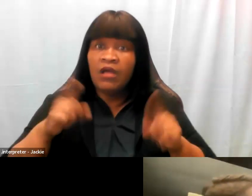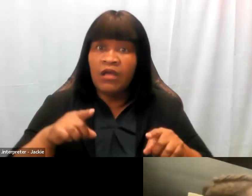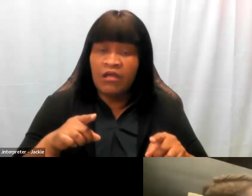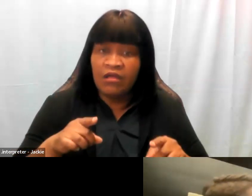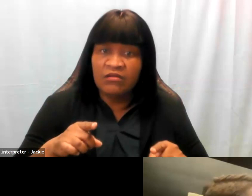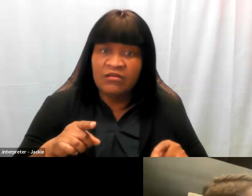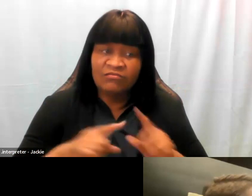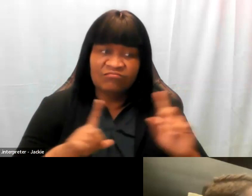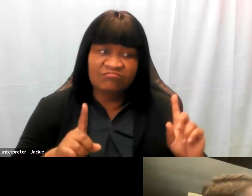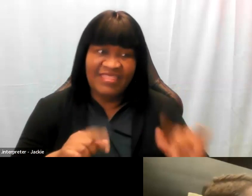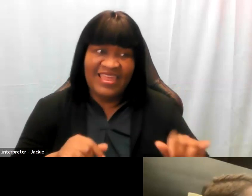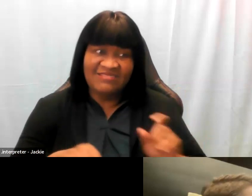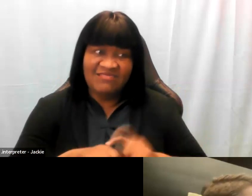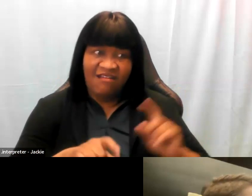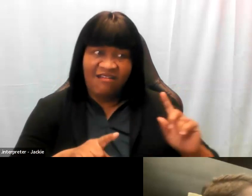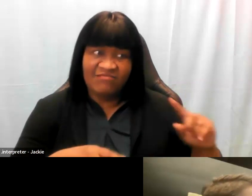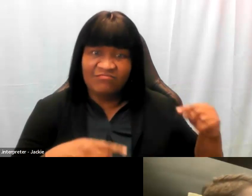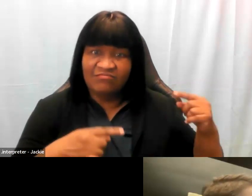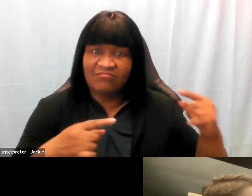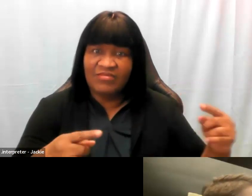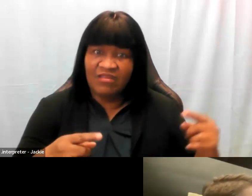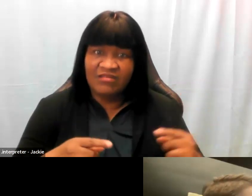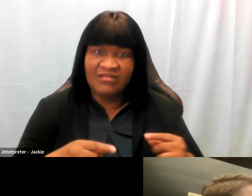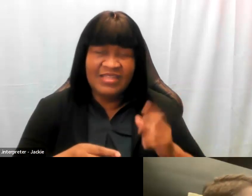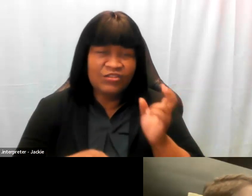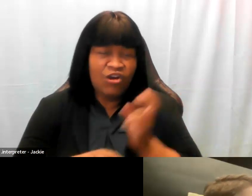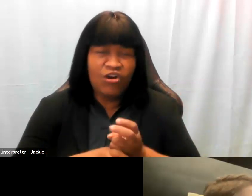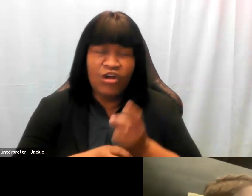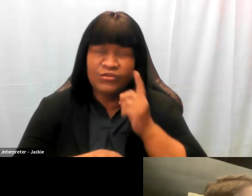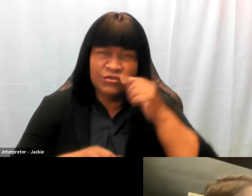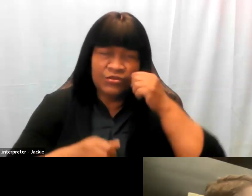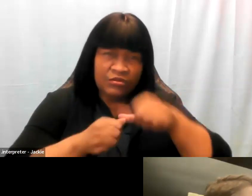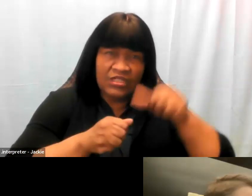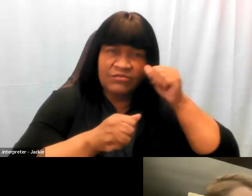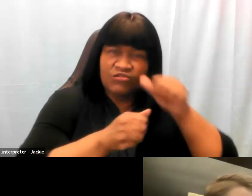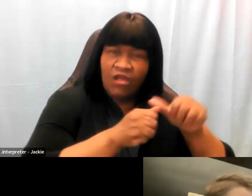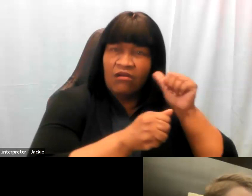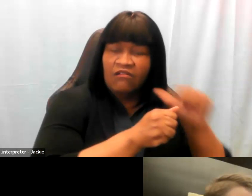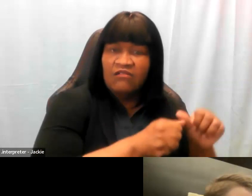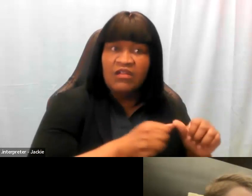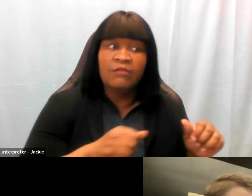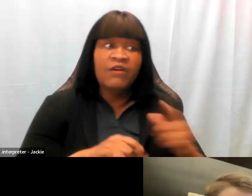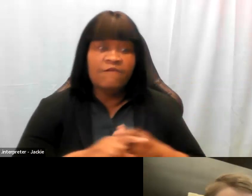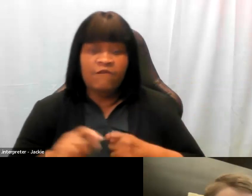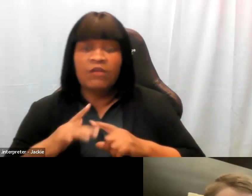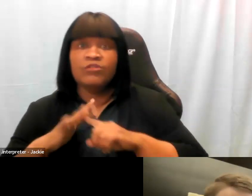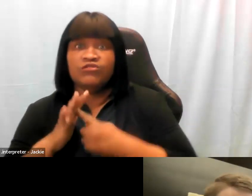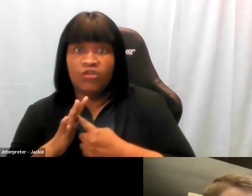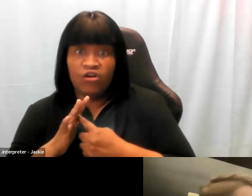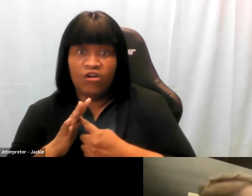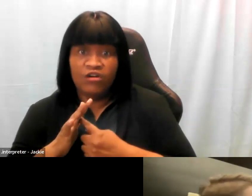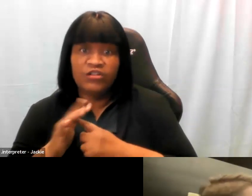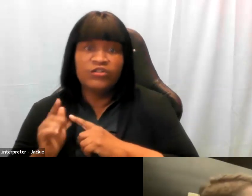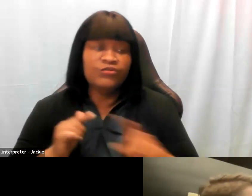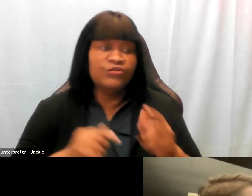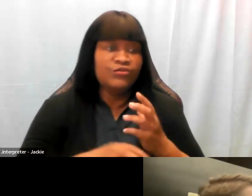the span of time here is getting a little hard to keep track of, but total from start to